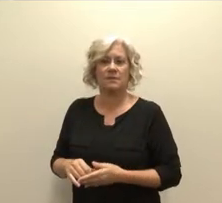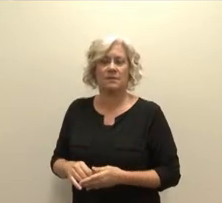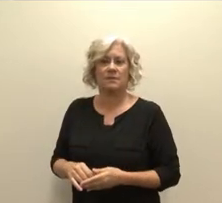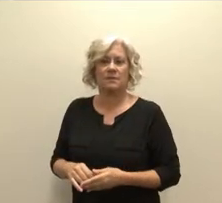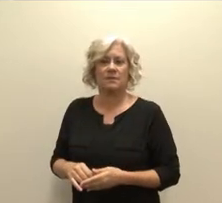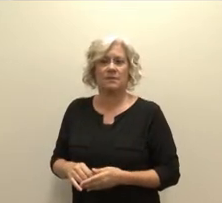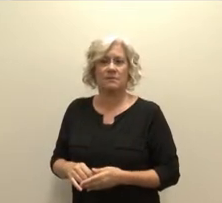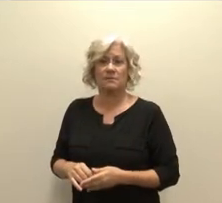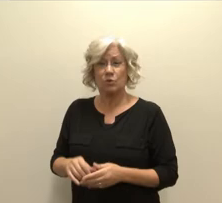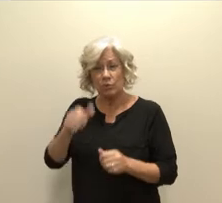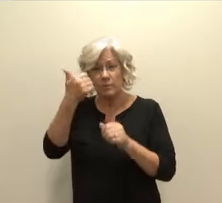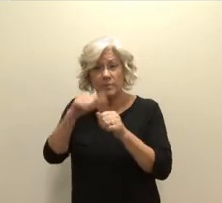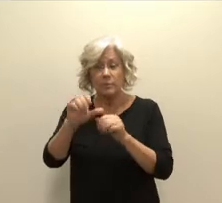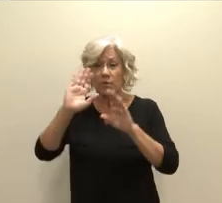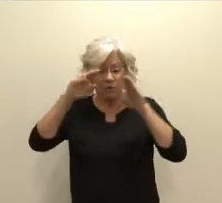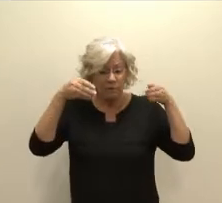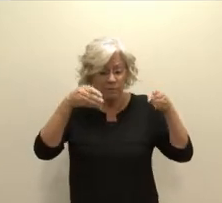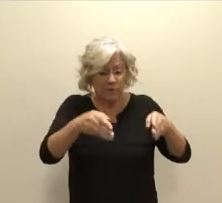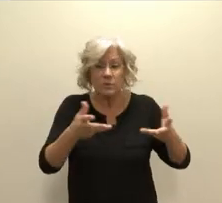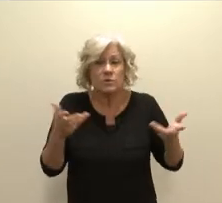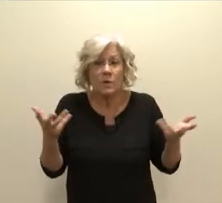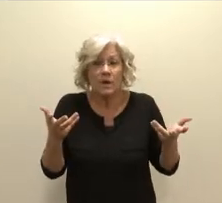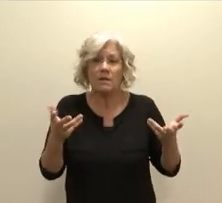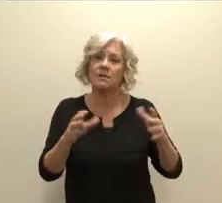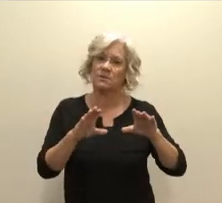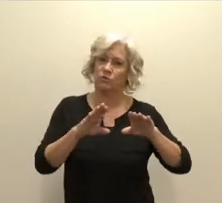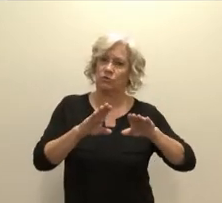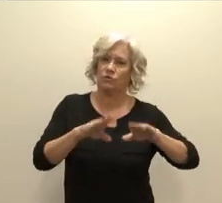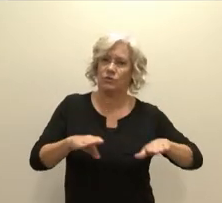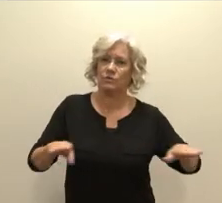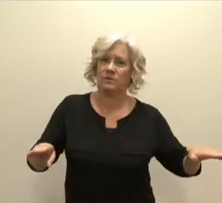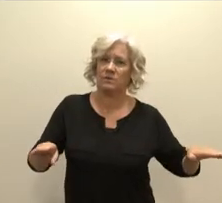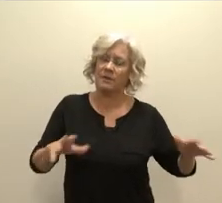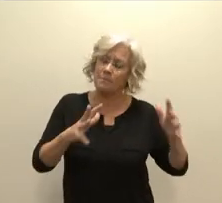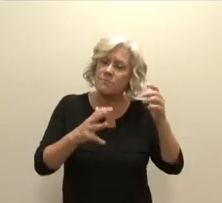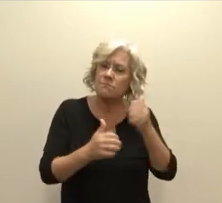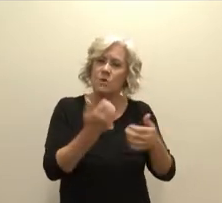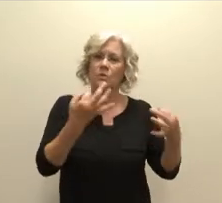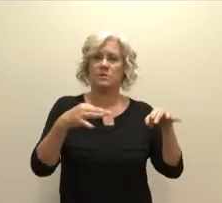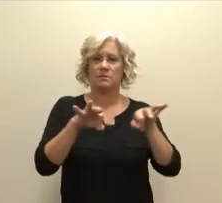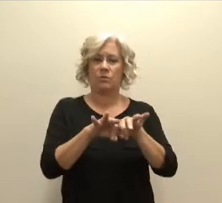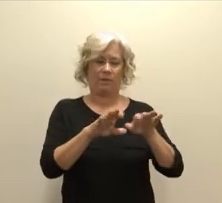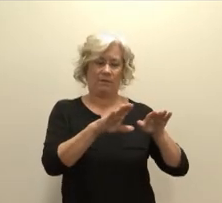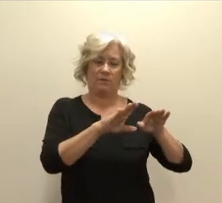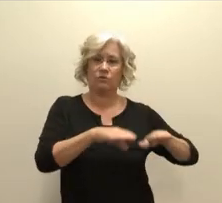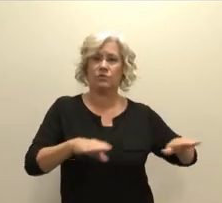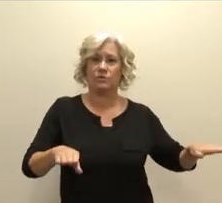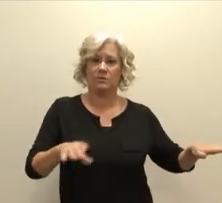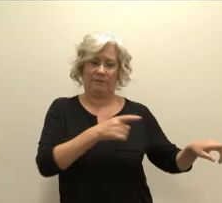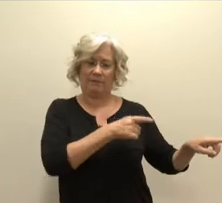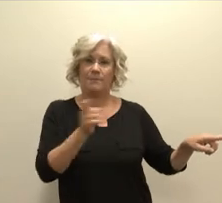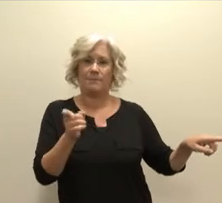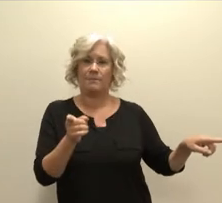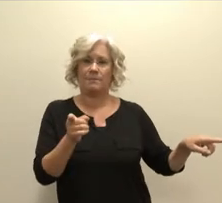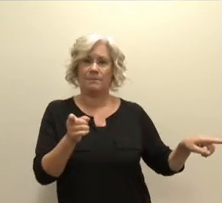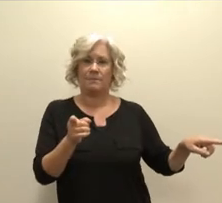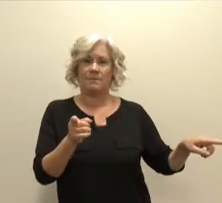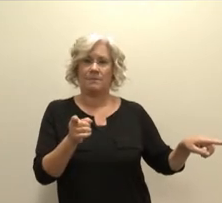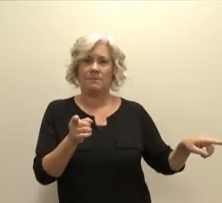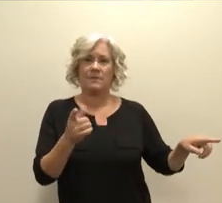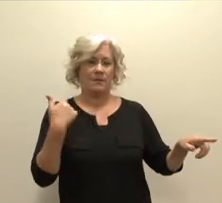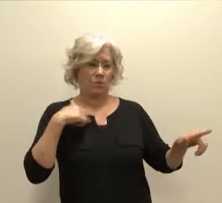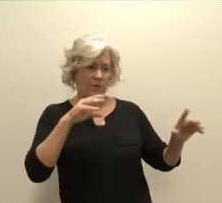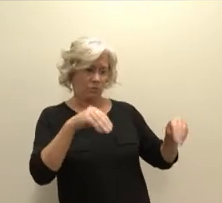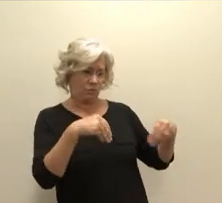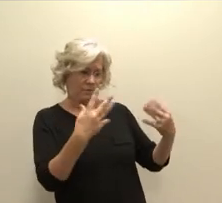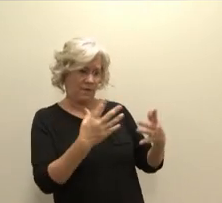It's all about the kids. And that's what's most important to me, is that we provide those